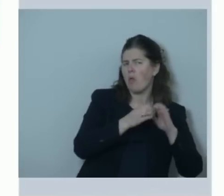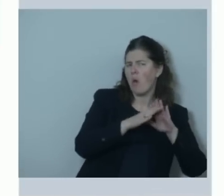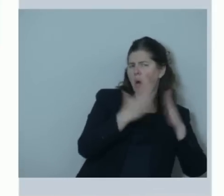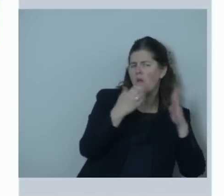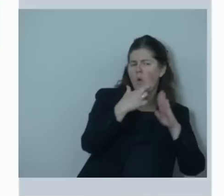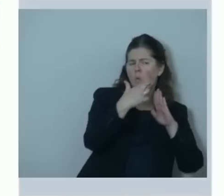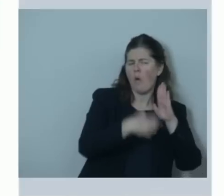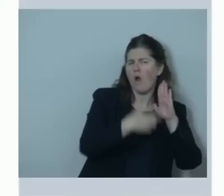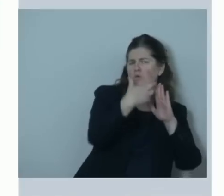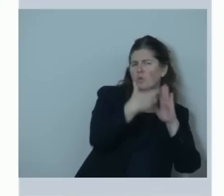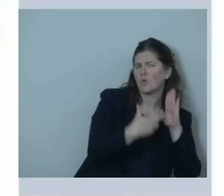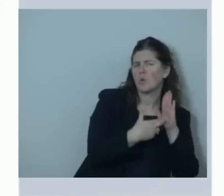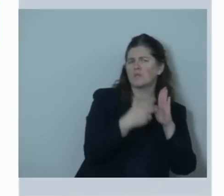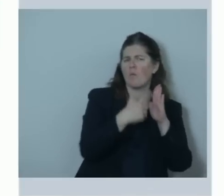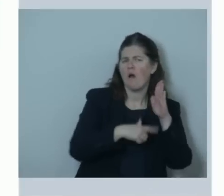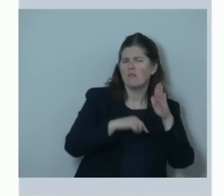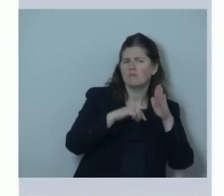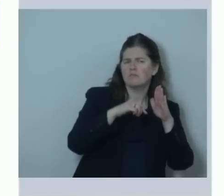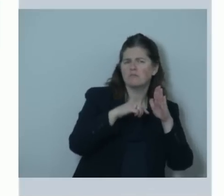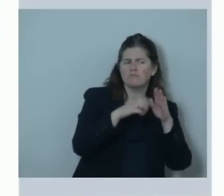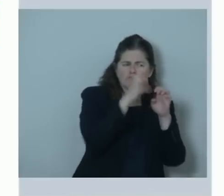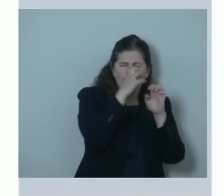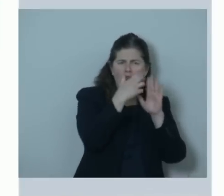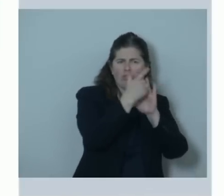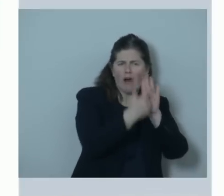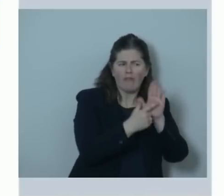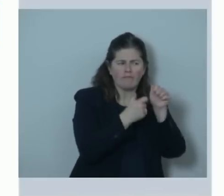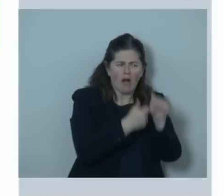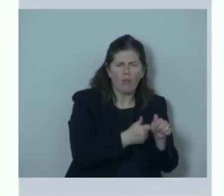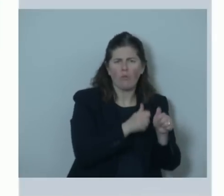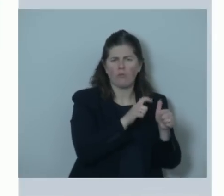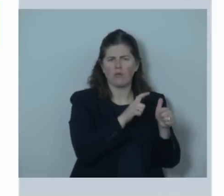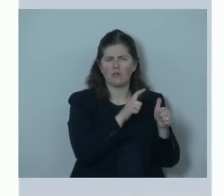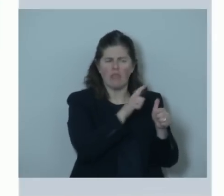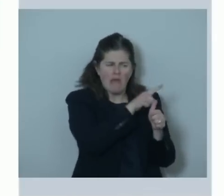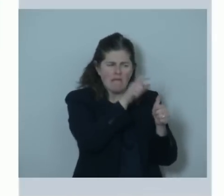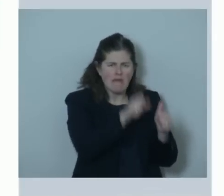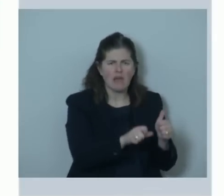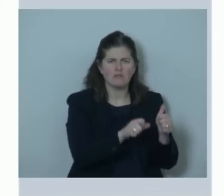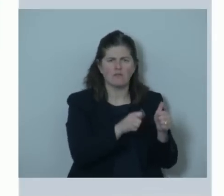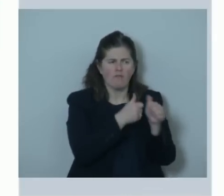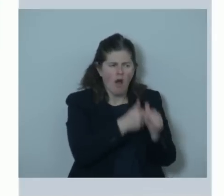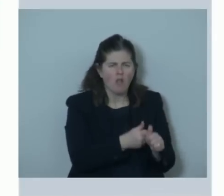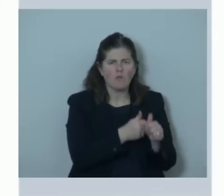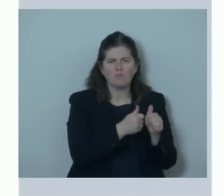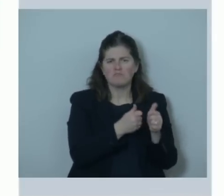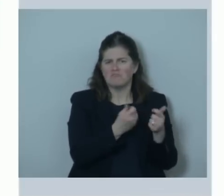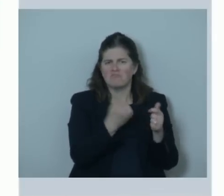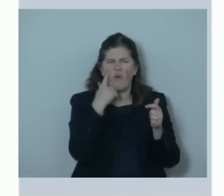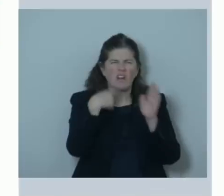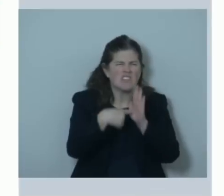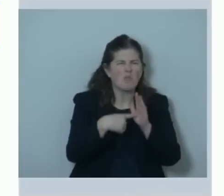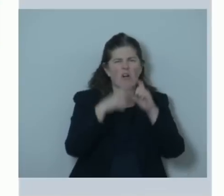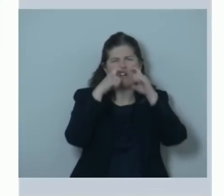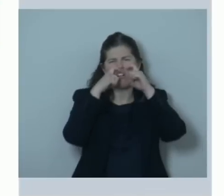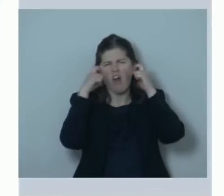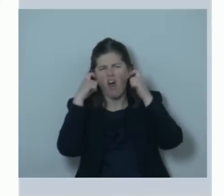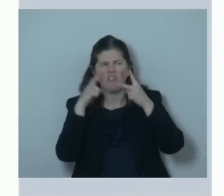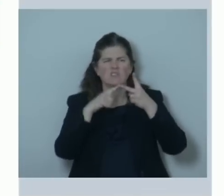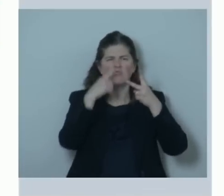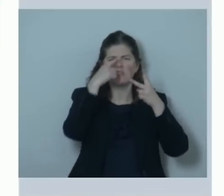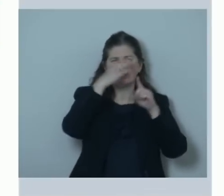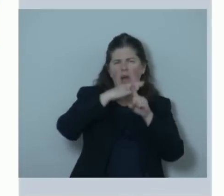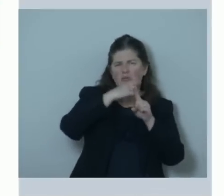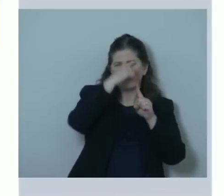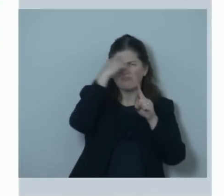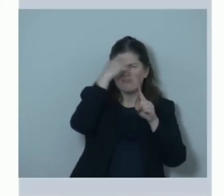what public health practices would they have to be able to commit to, gloves, masks, temperature screening,